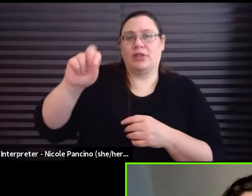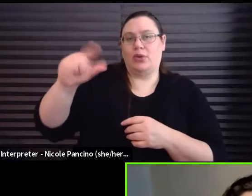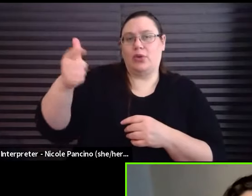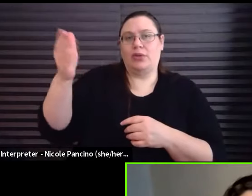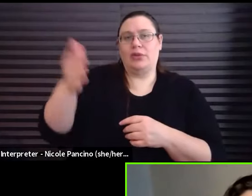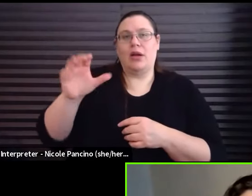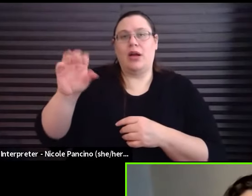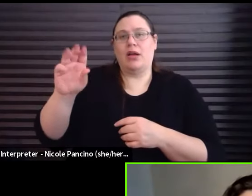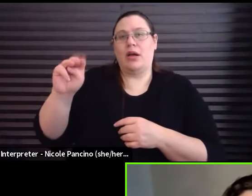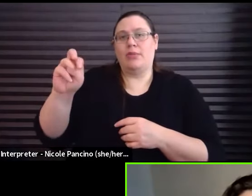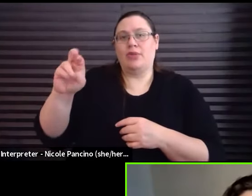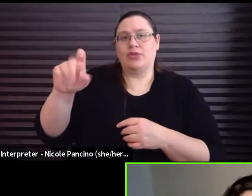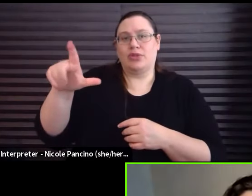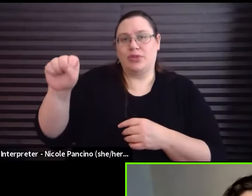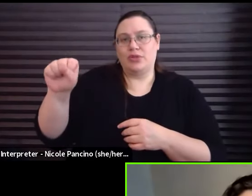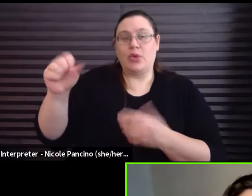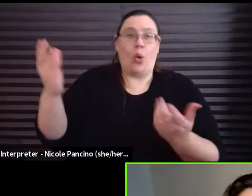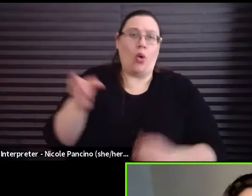sagaftra.org/commercials,